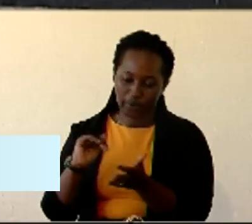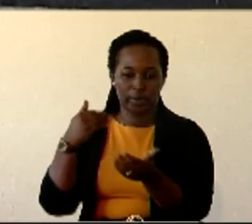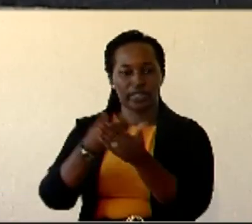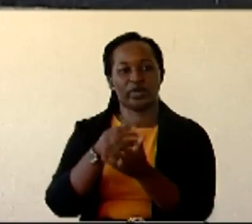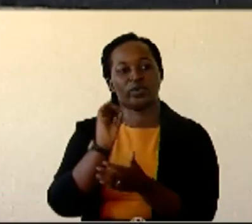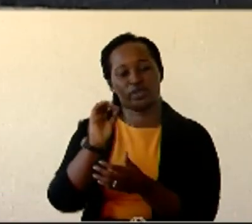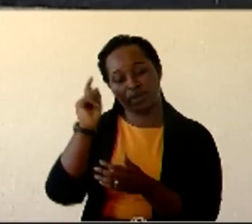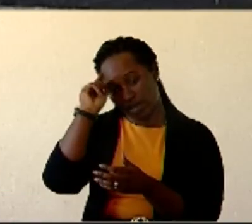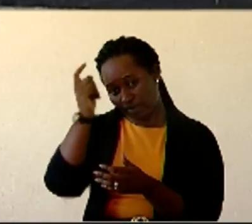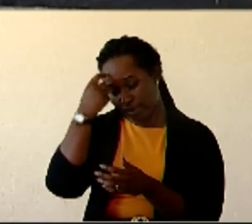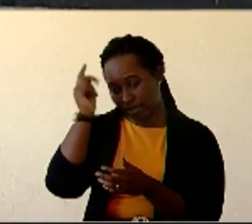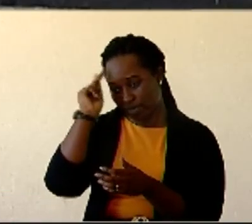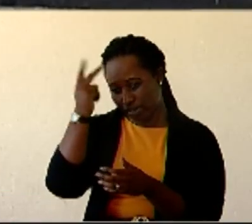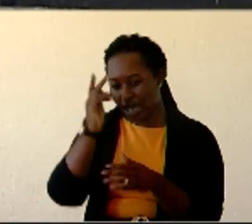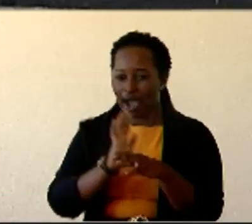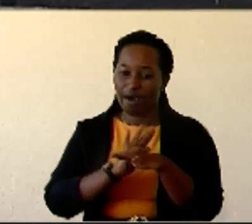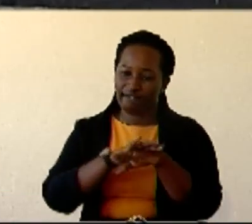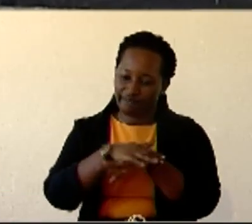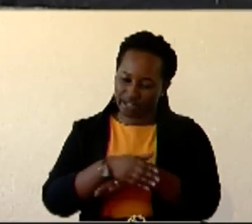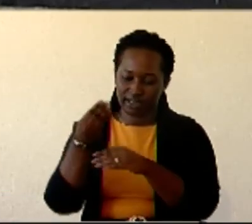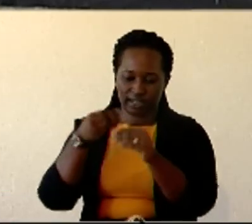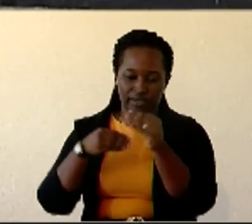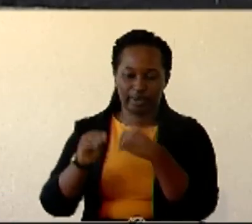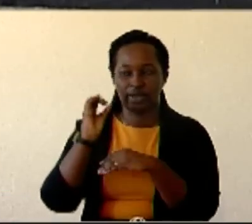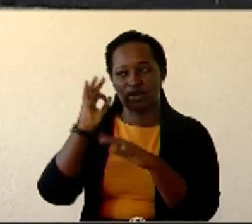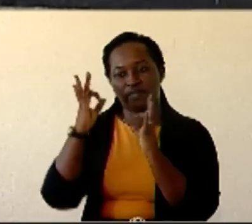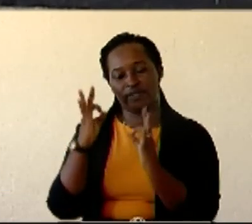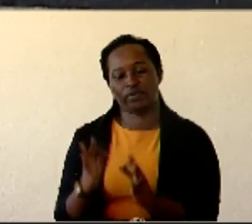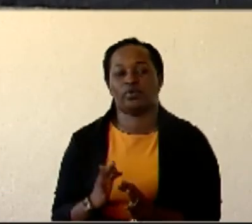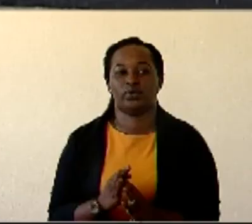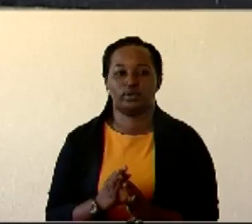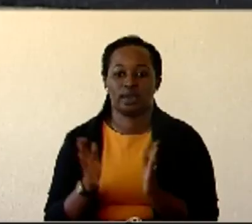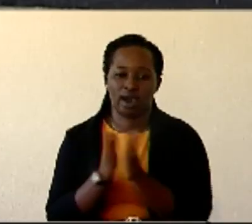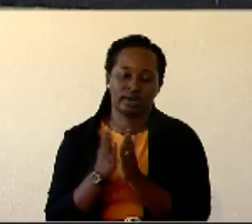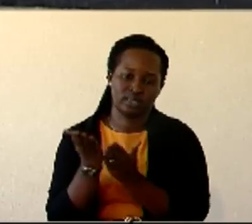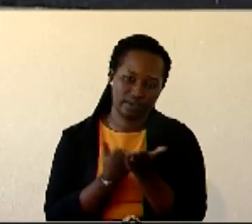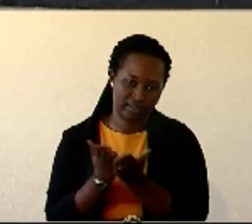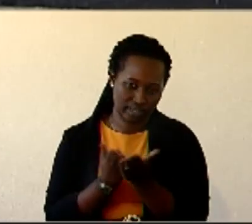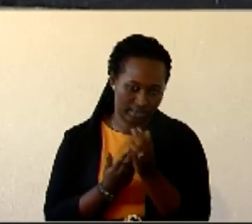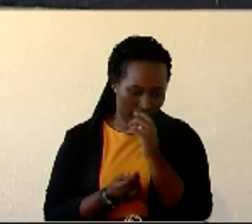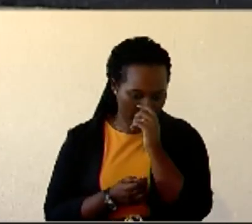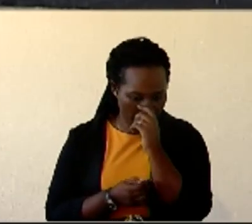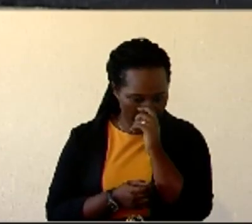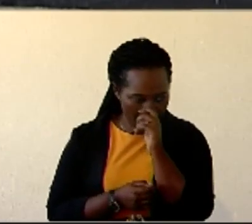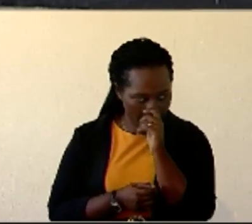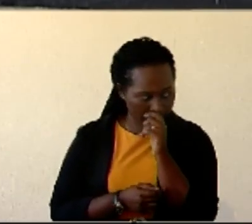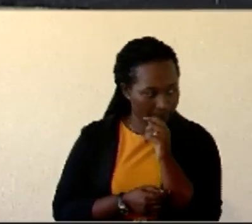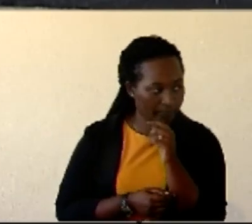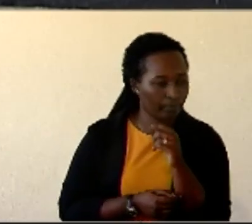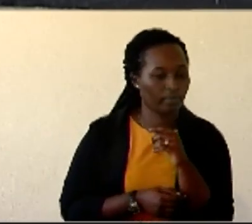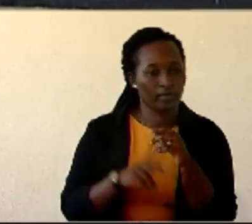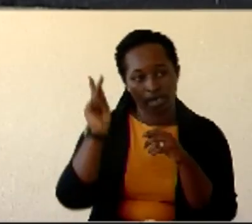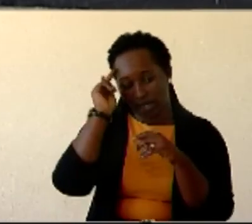policy affects, determines the supply of goods and services. If there is subsidization, if government